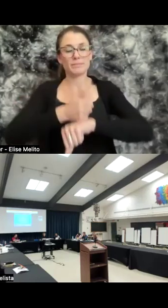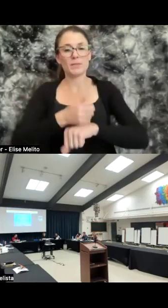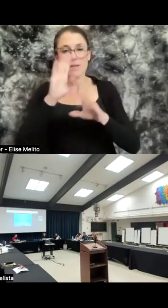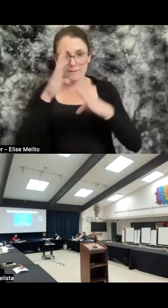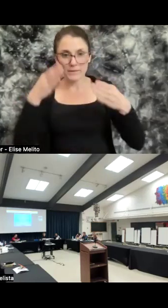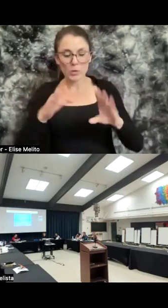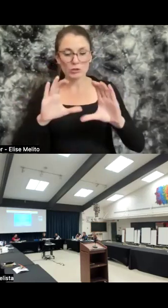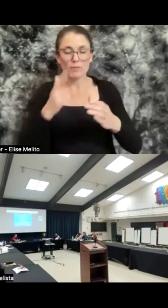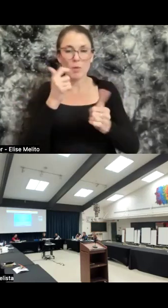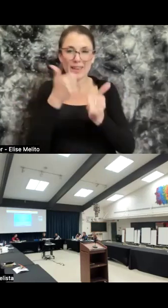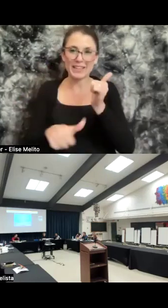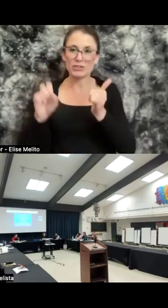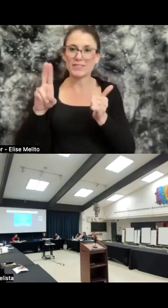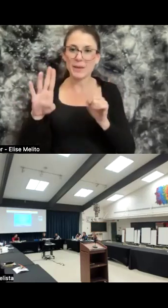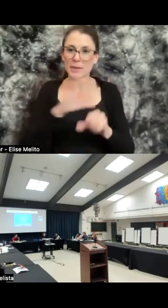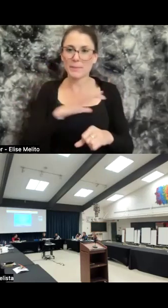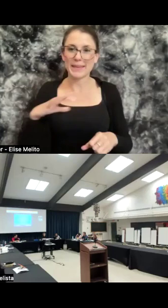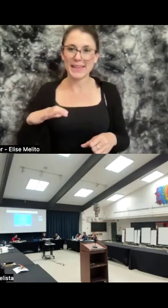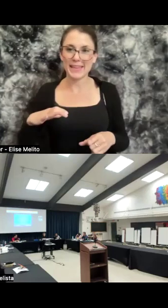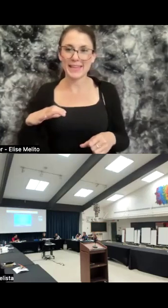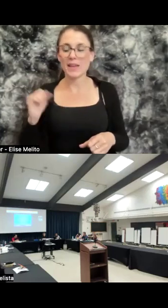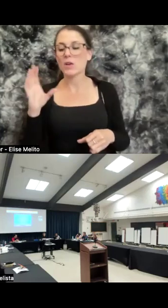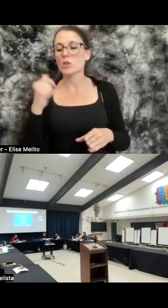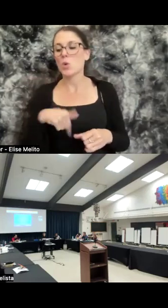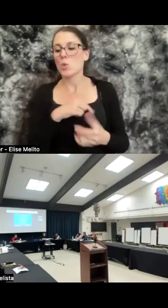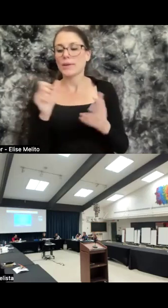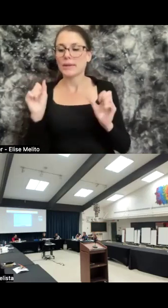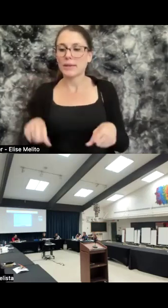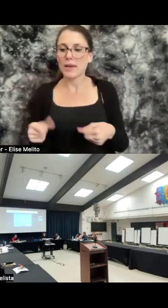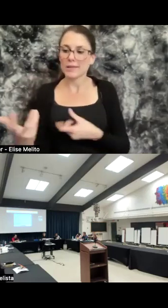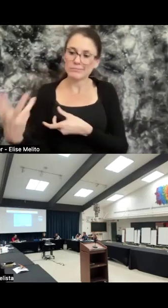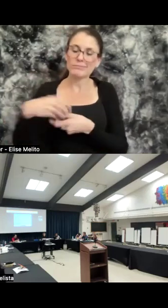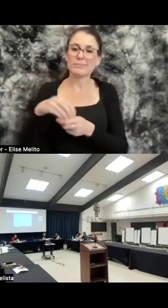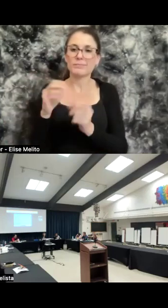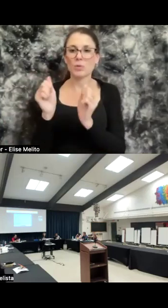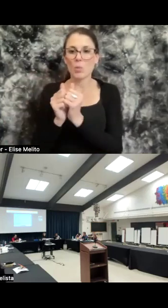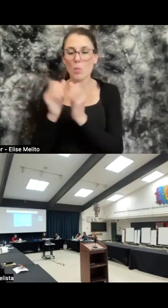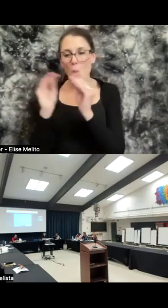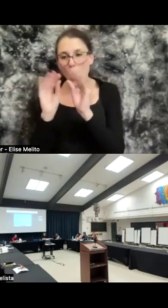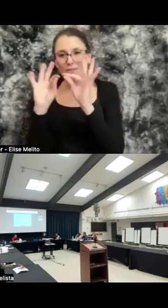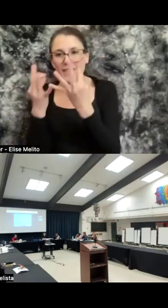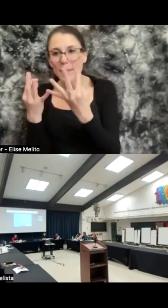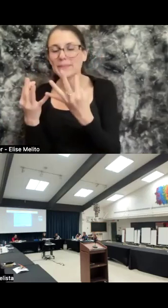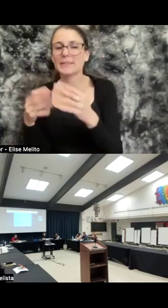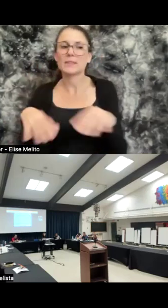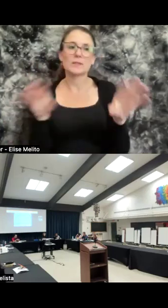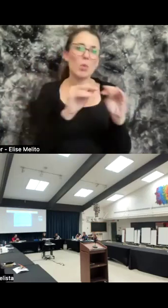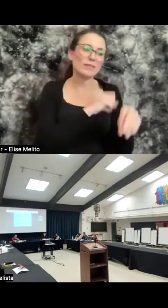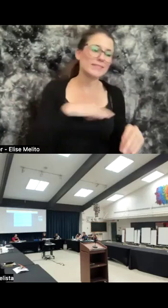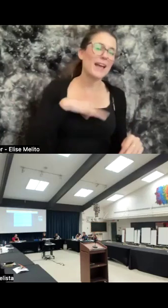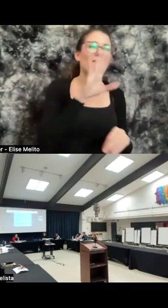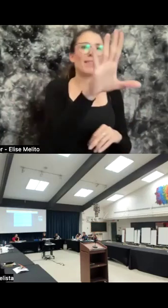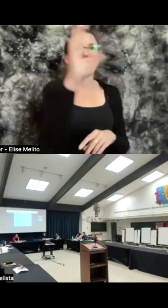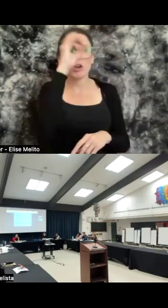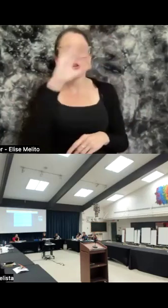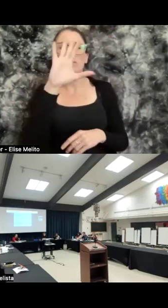the subcommittees so that we can incorporate more families and more staff voices